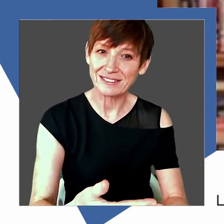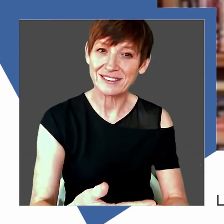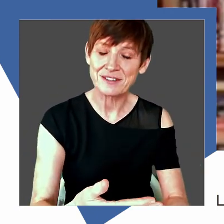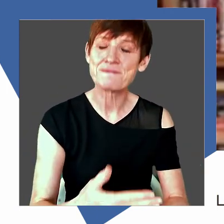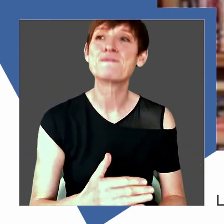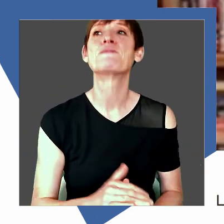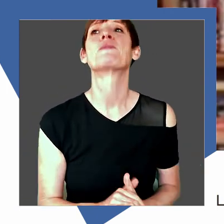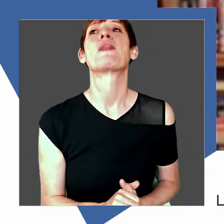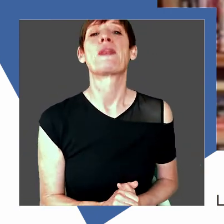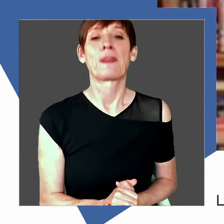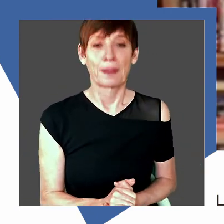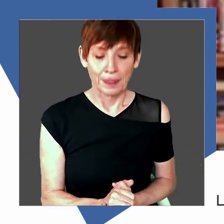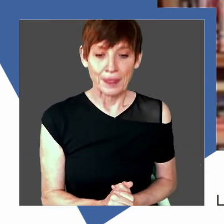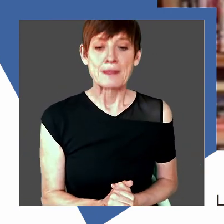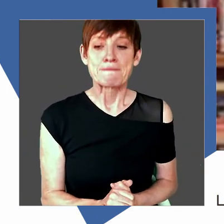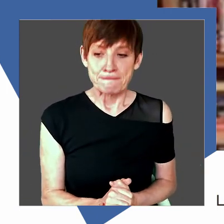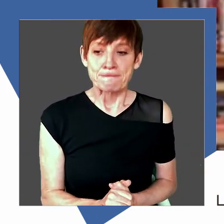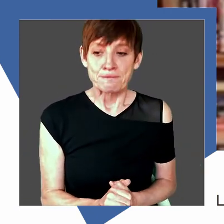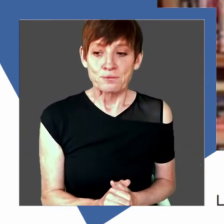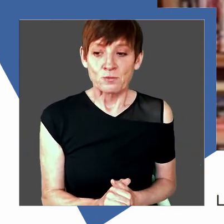So when